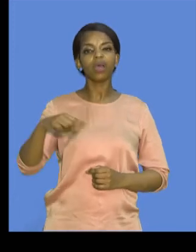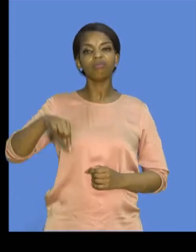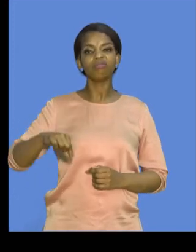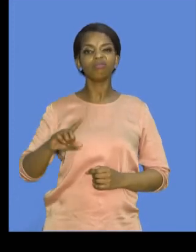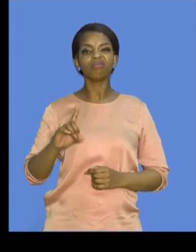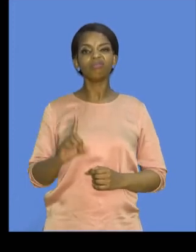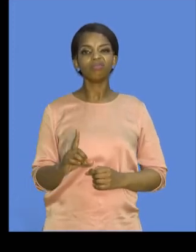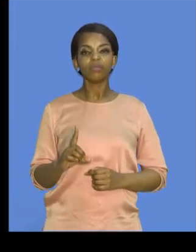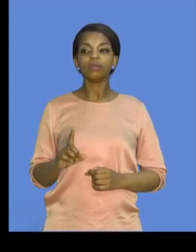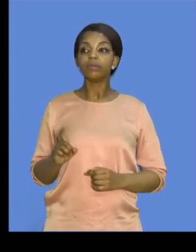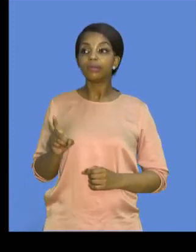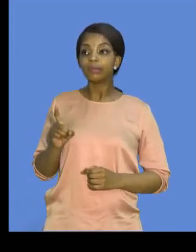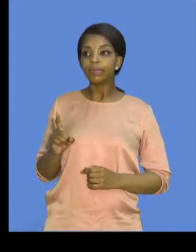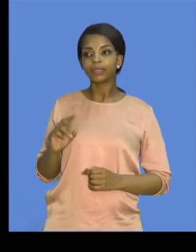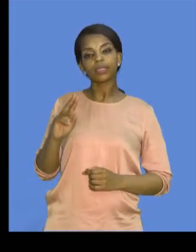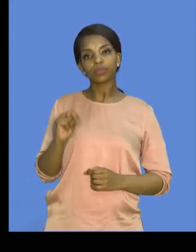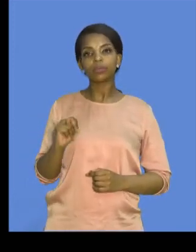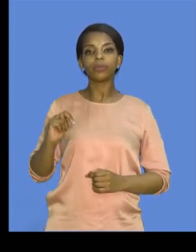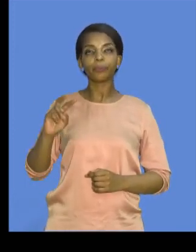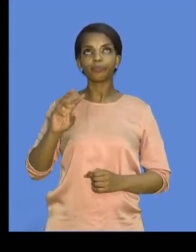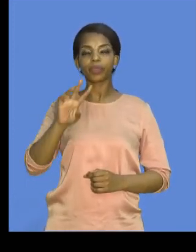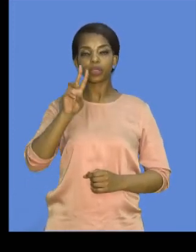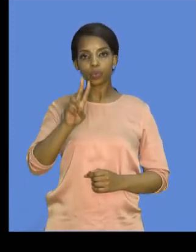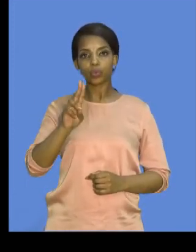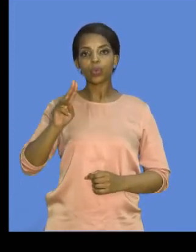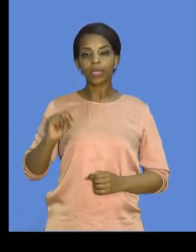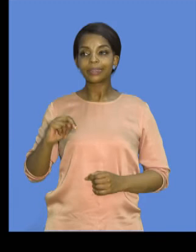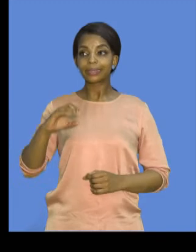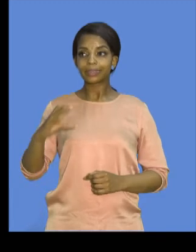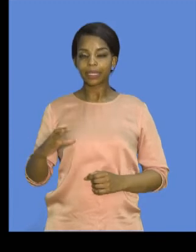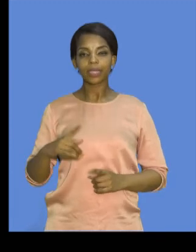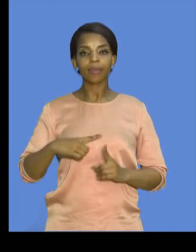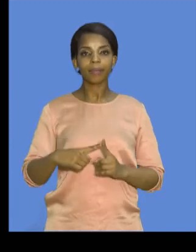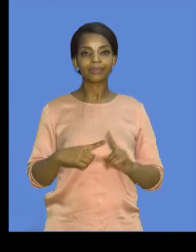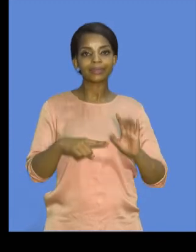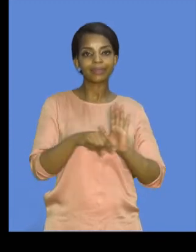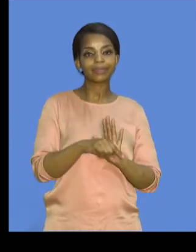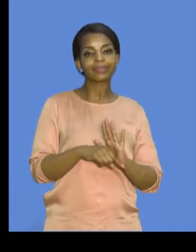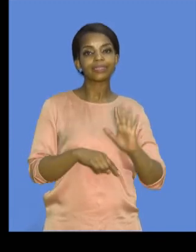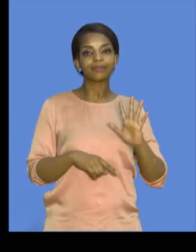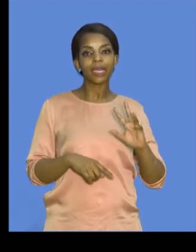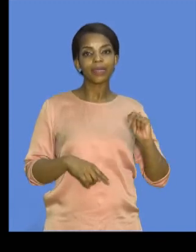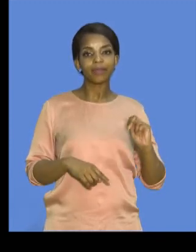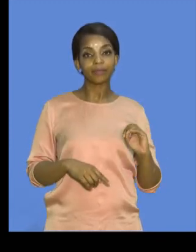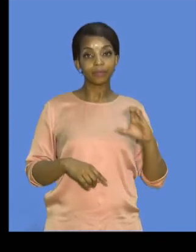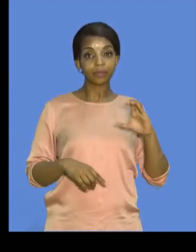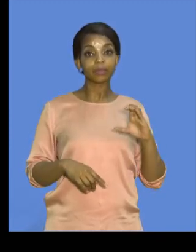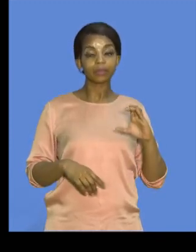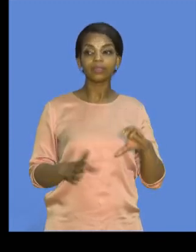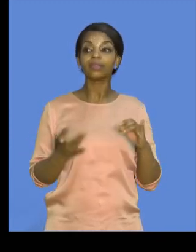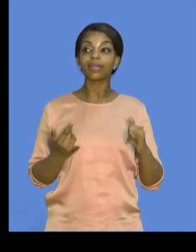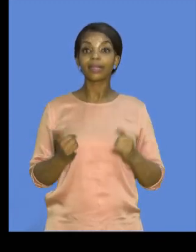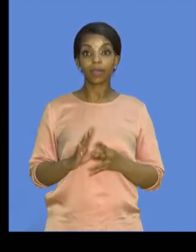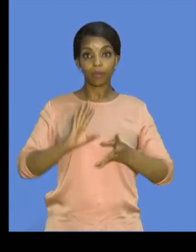negative 5 nanocoulombs. So the net charge in this system therefore becomes a